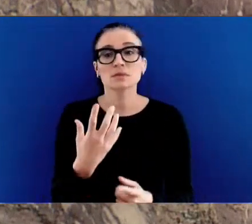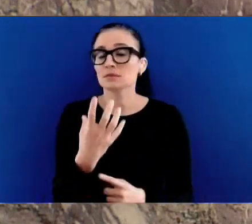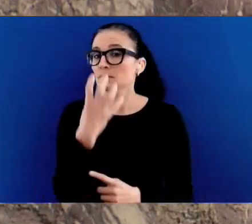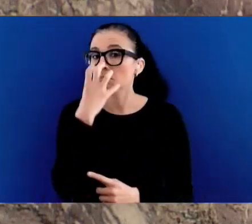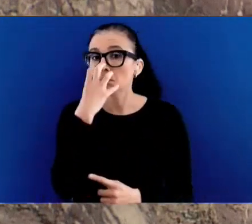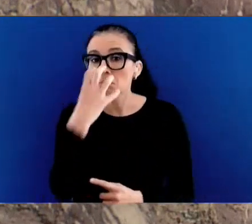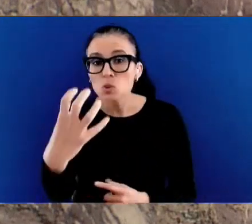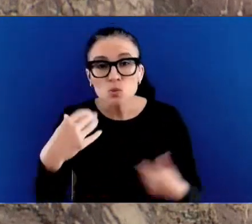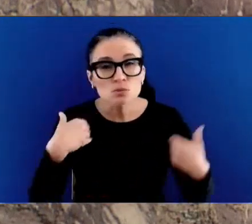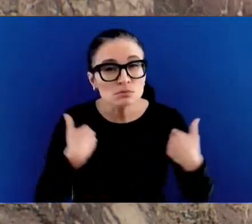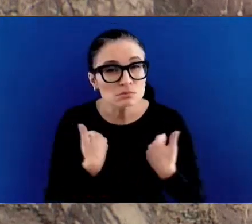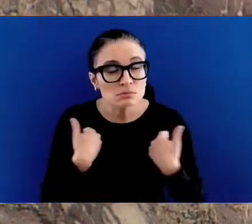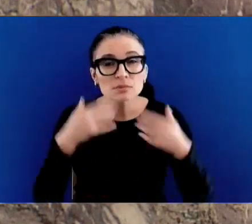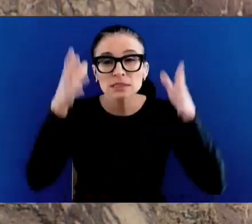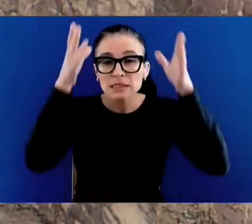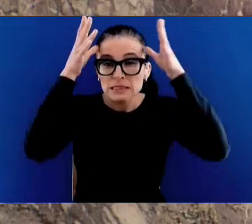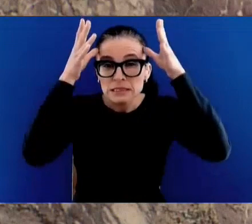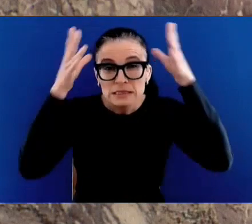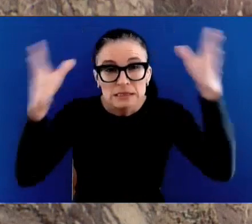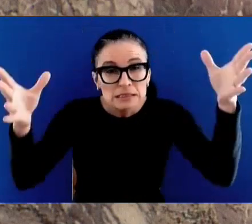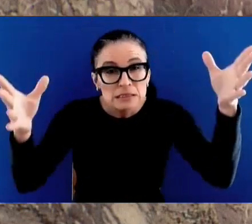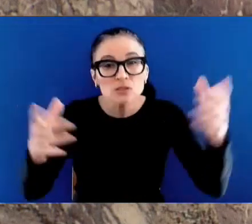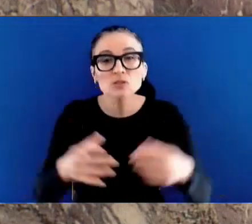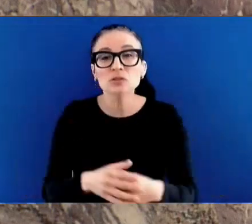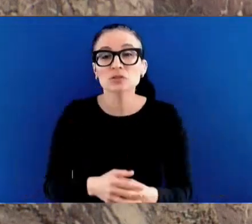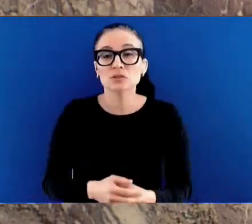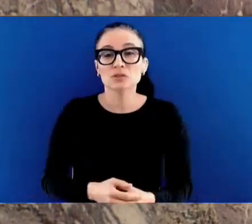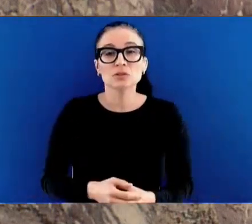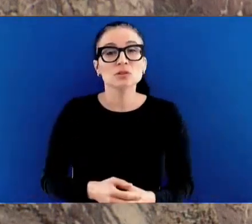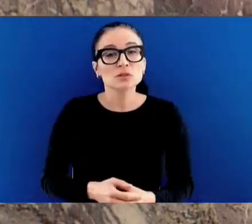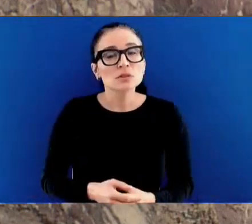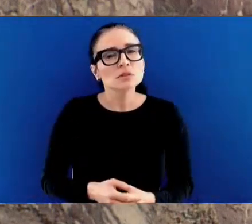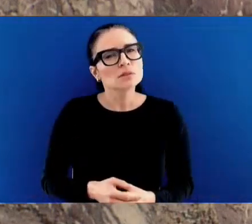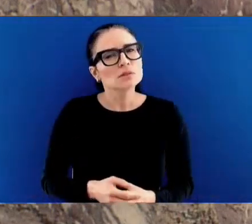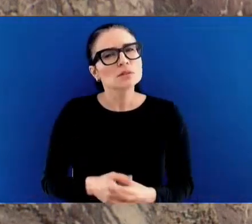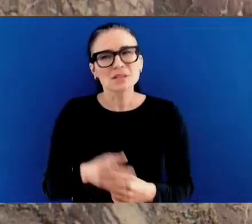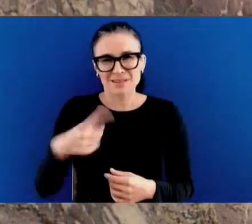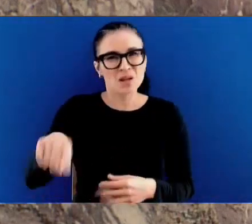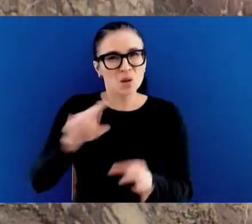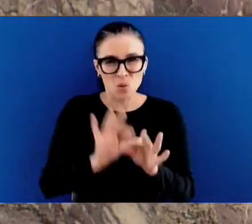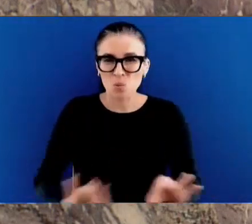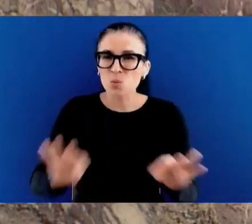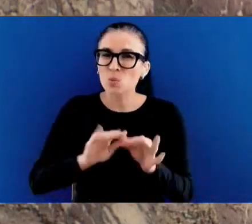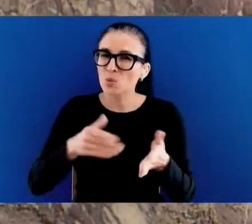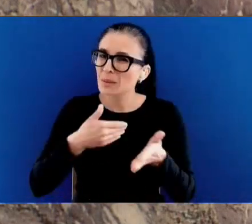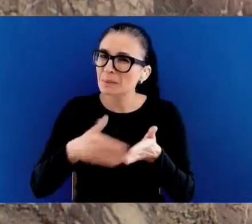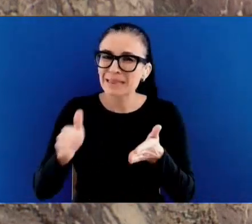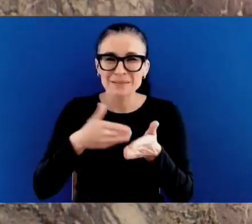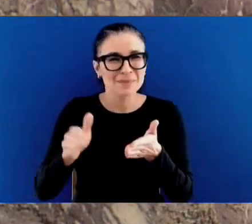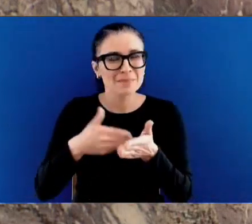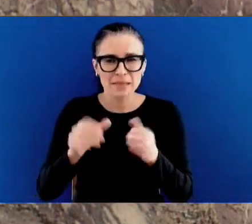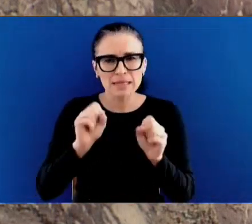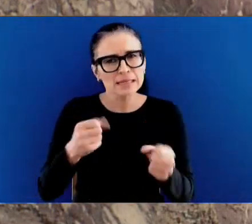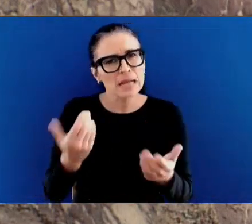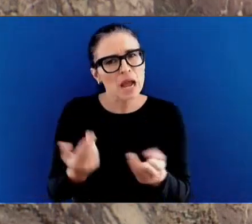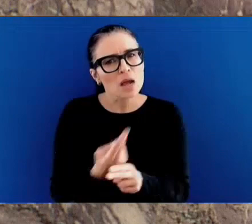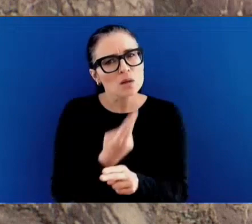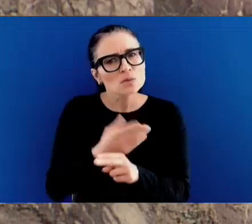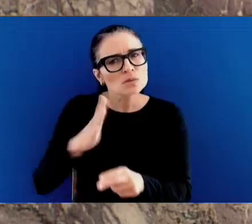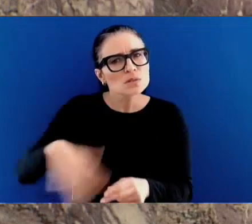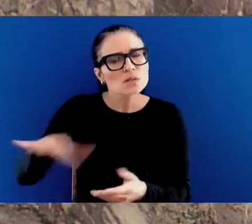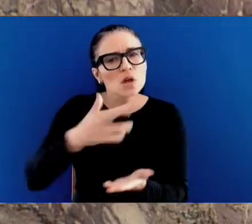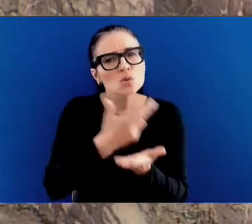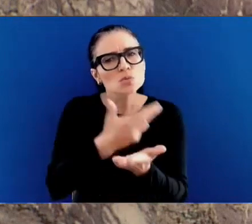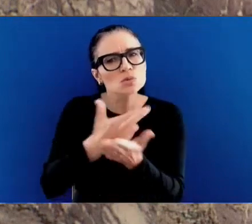variety of game birds and fish species that populate our forests are worth hundreds of millions of dollars. The amount of meat and fish harvested is